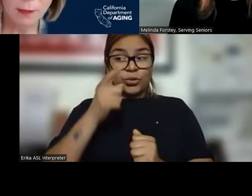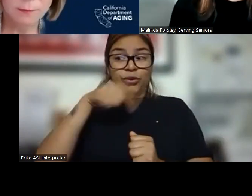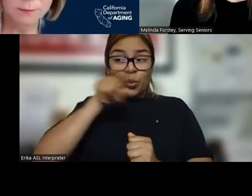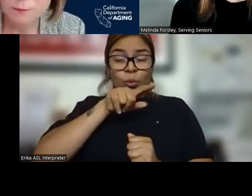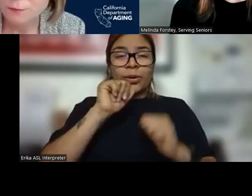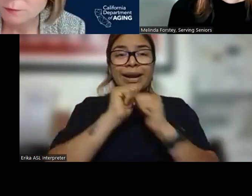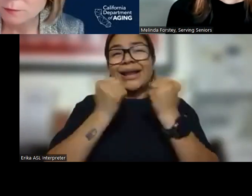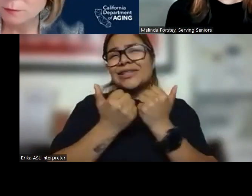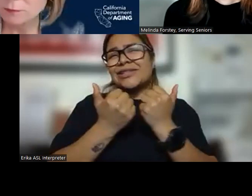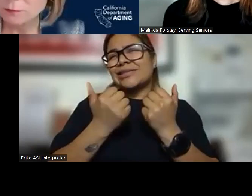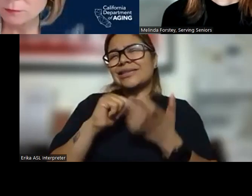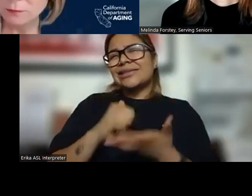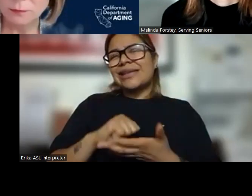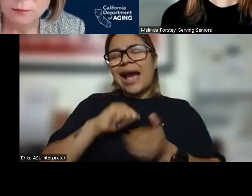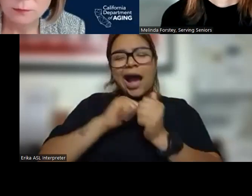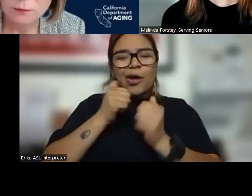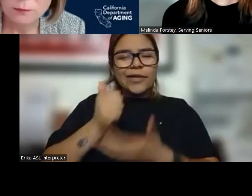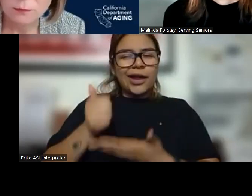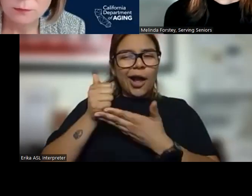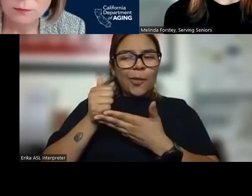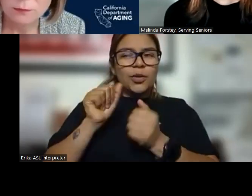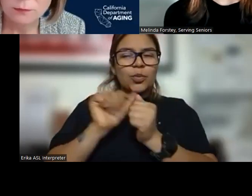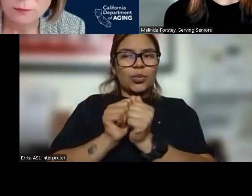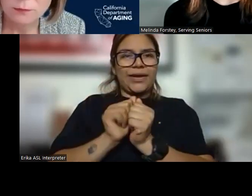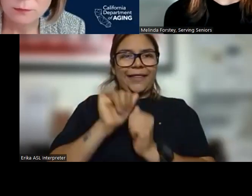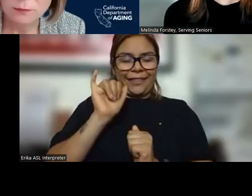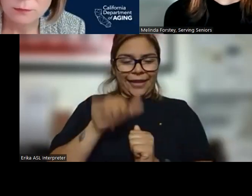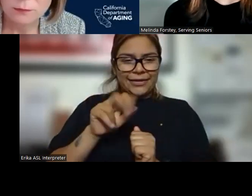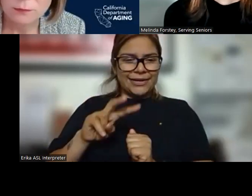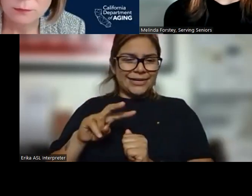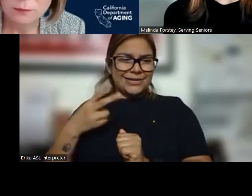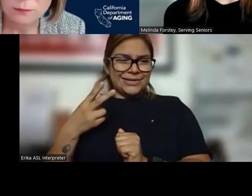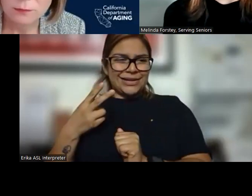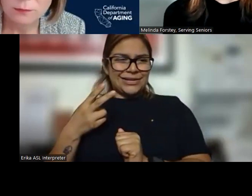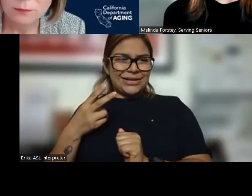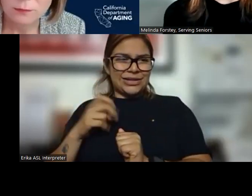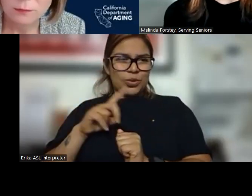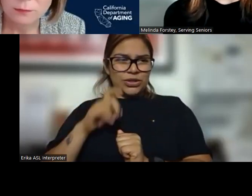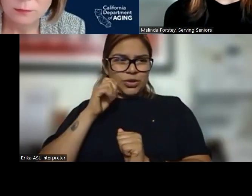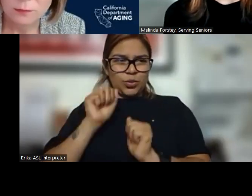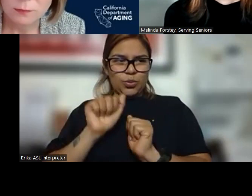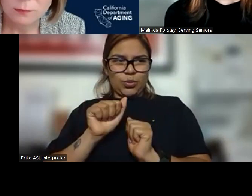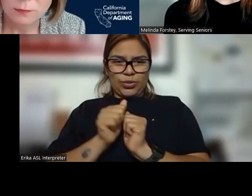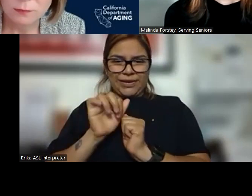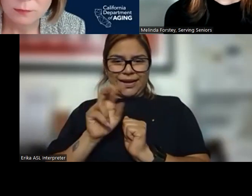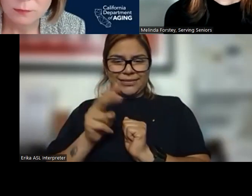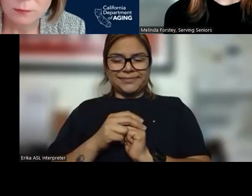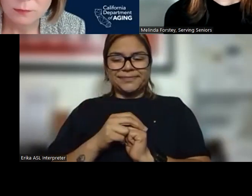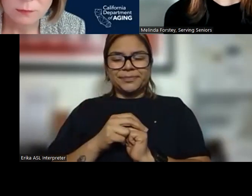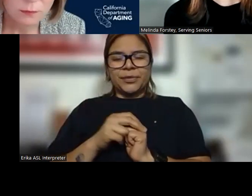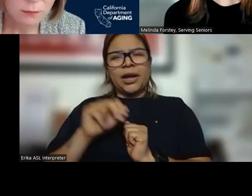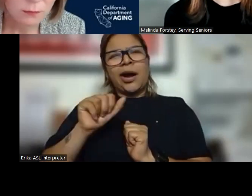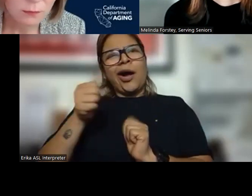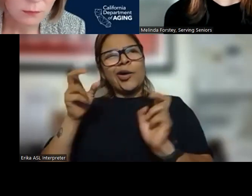that piece. And then I have sort of a second follow-up question. The other issue that many people